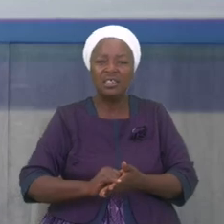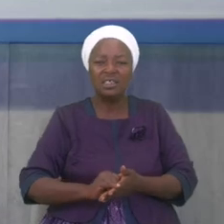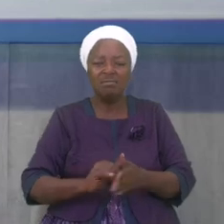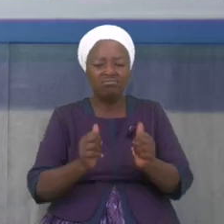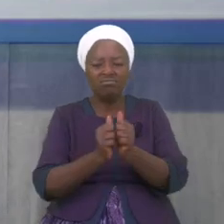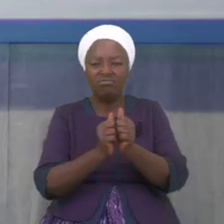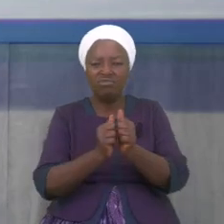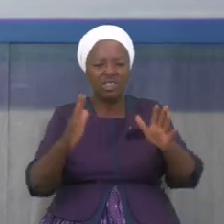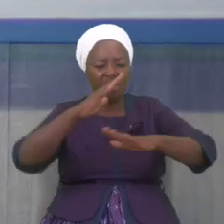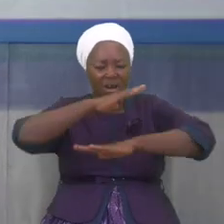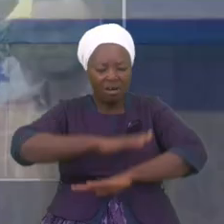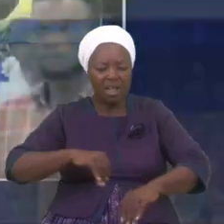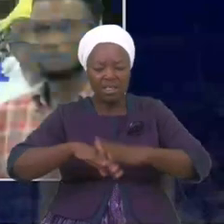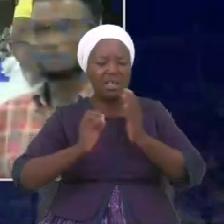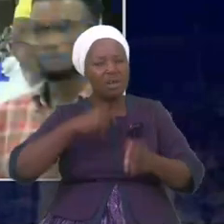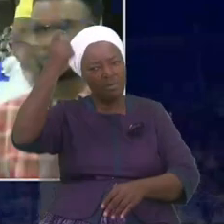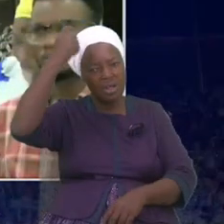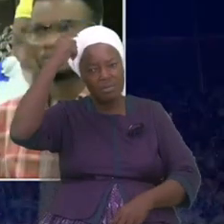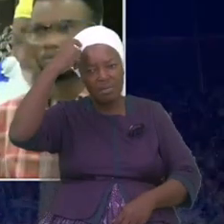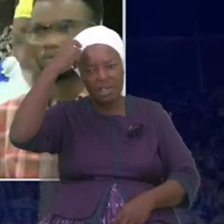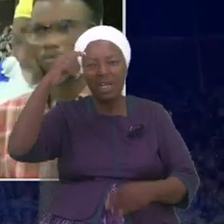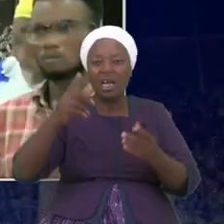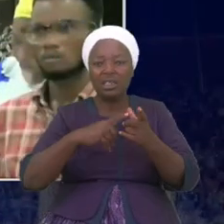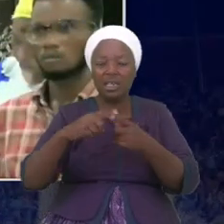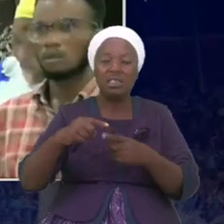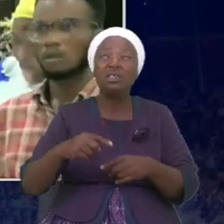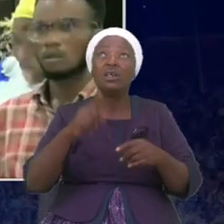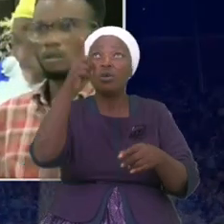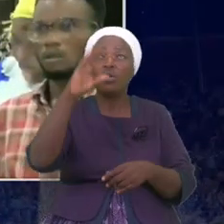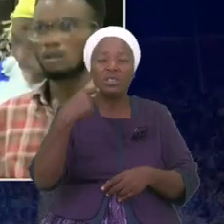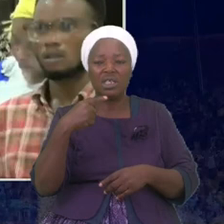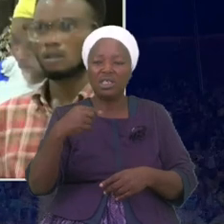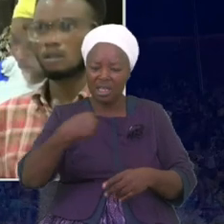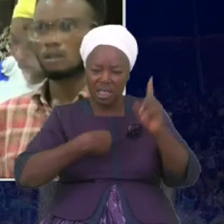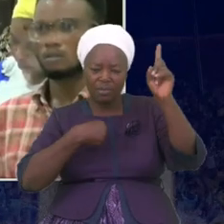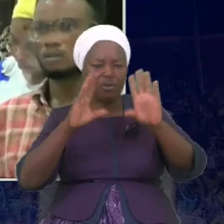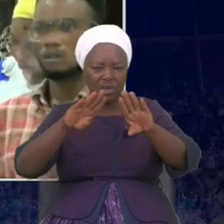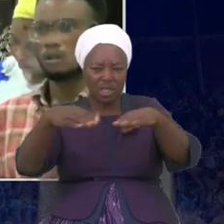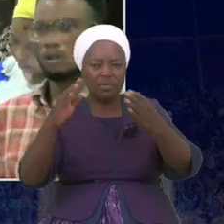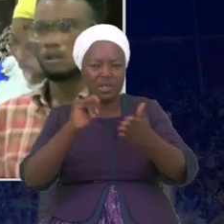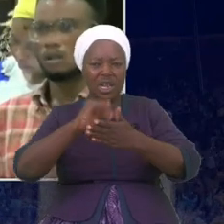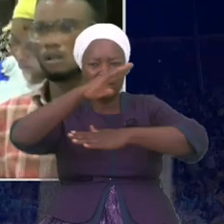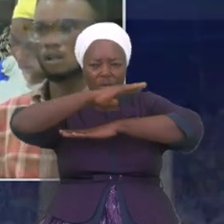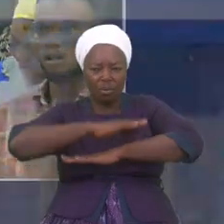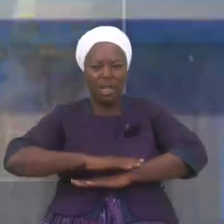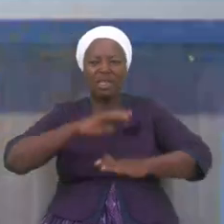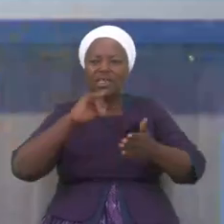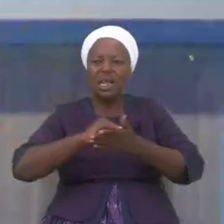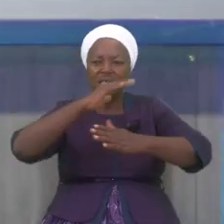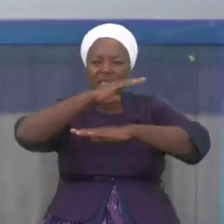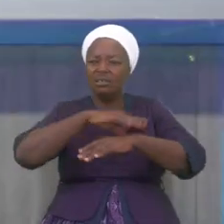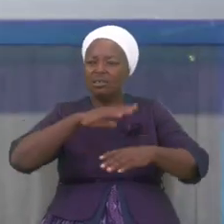the torment in our brain, it says, I will give you rest. The restlessness inside us, in